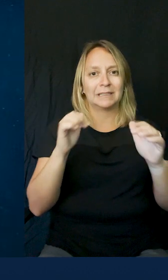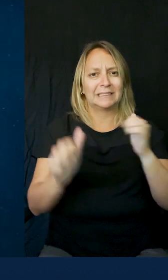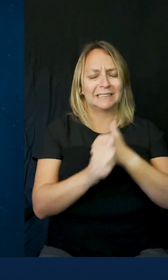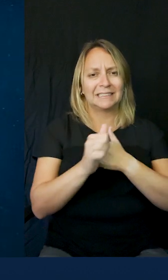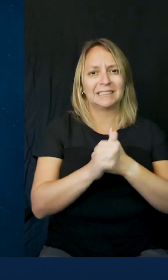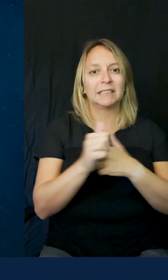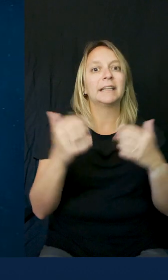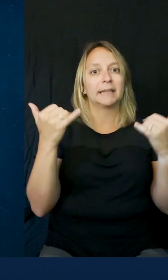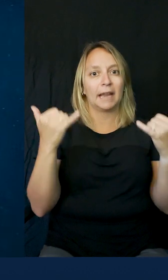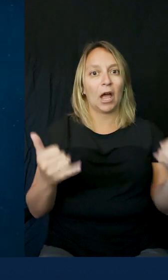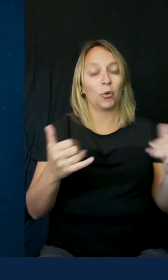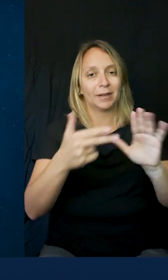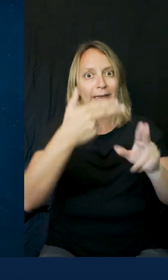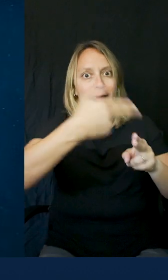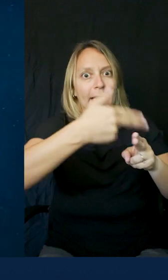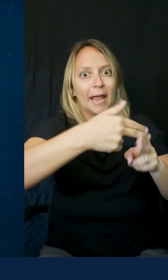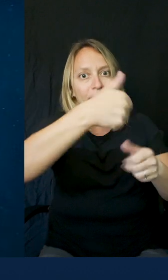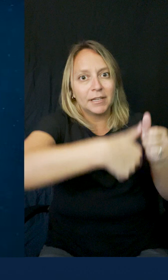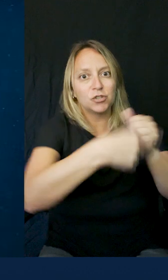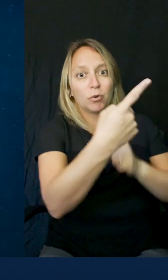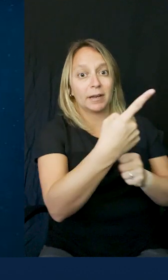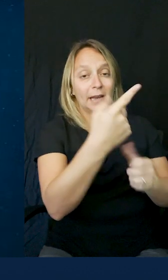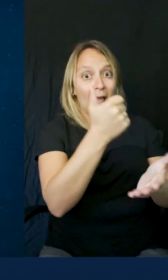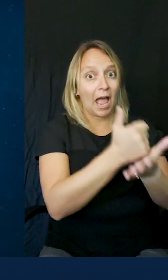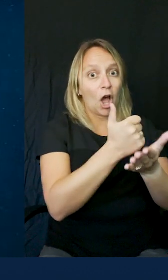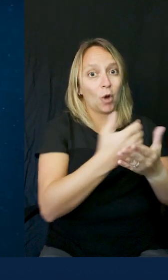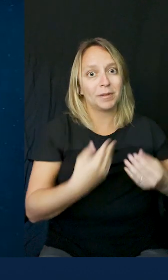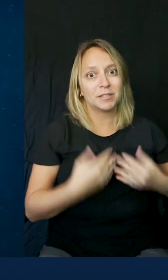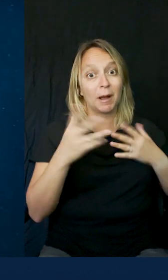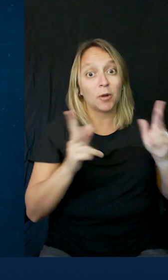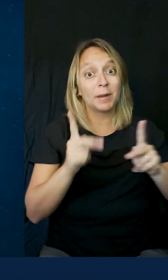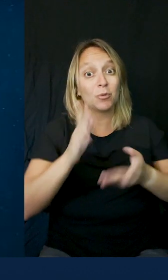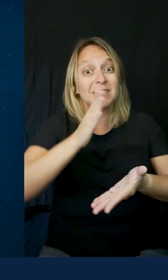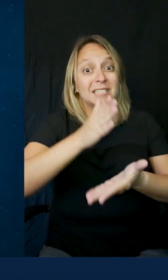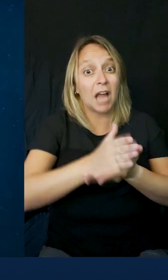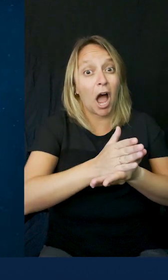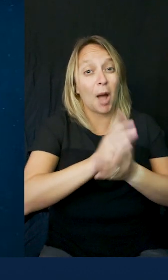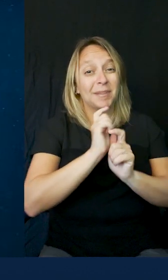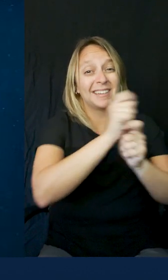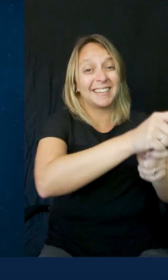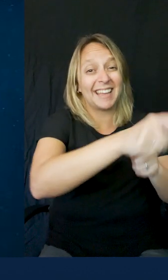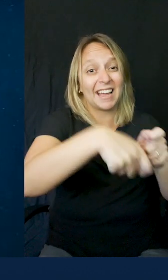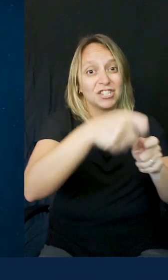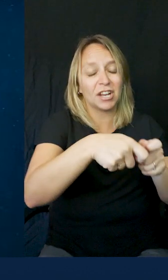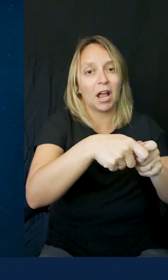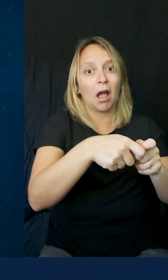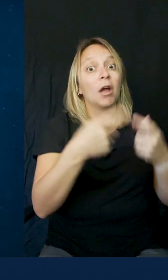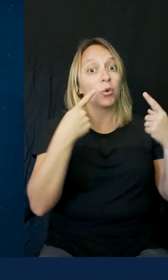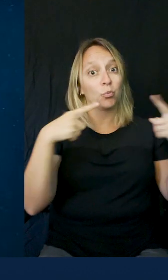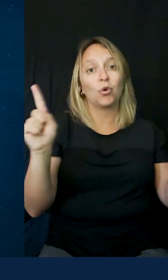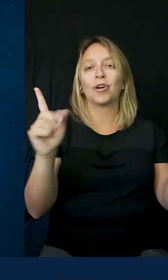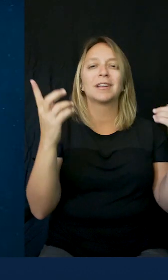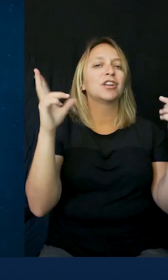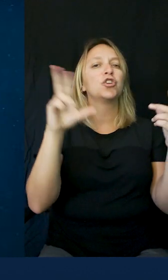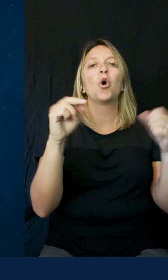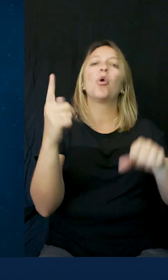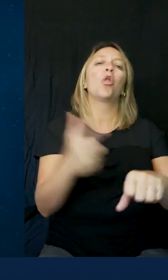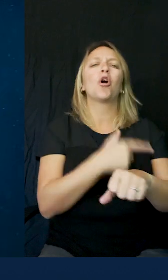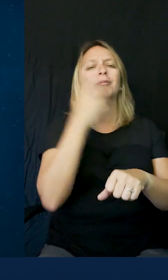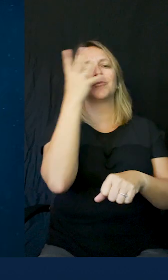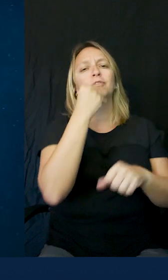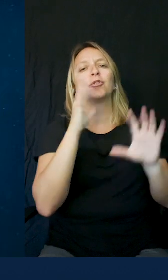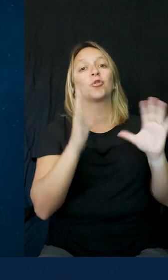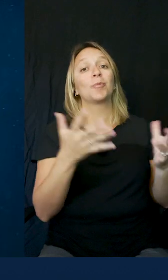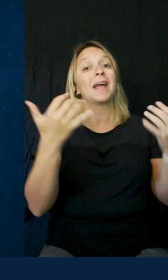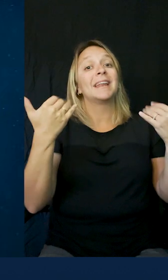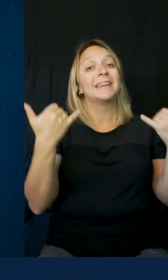inspiring others to help stop the capture. It worked. They are no longer just a beautiful group of orcas. They are now